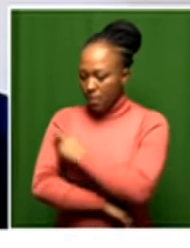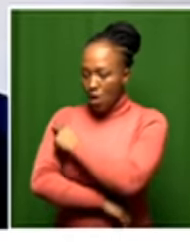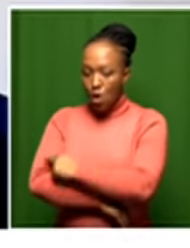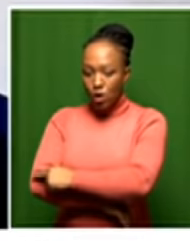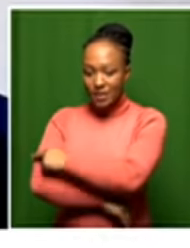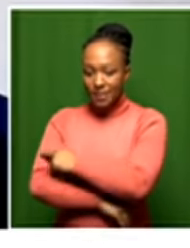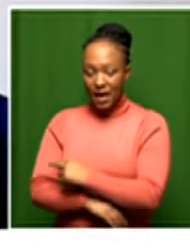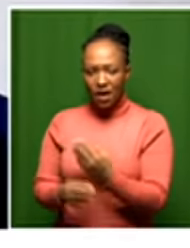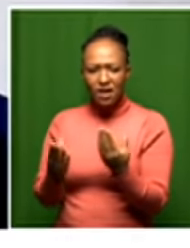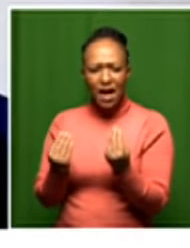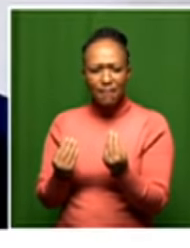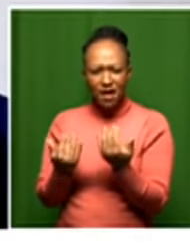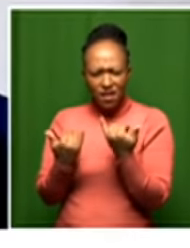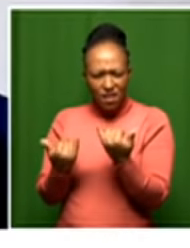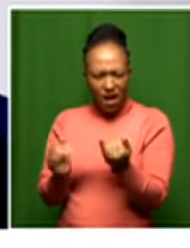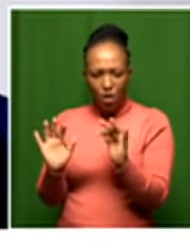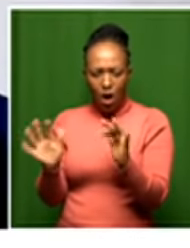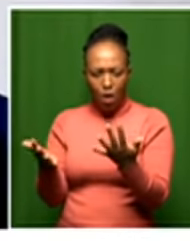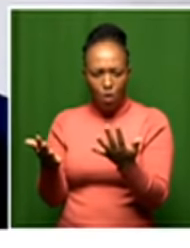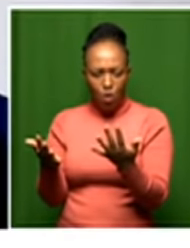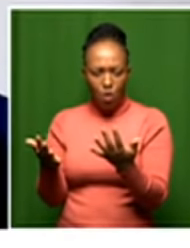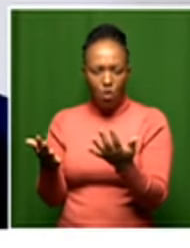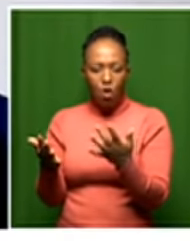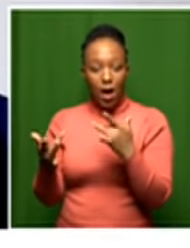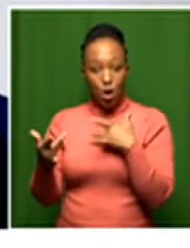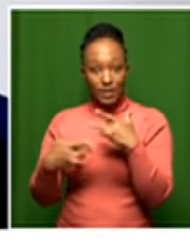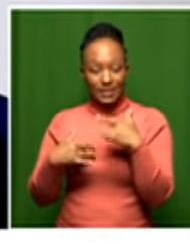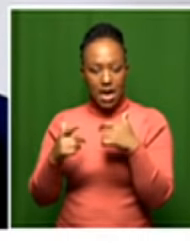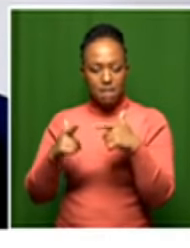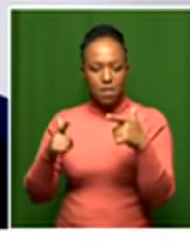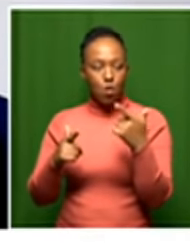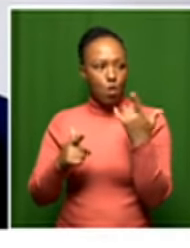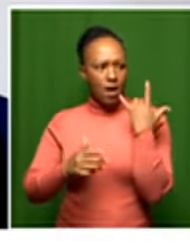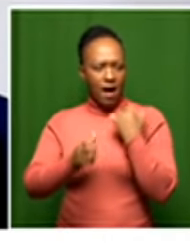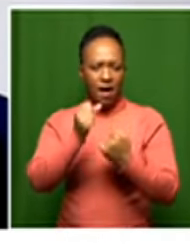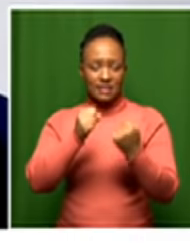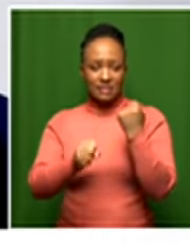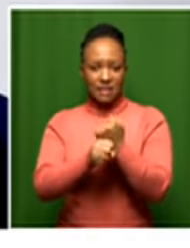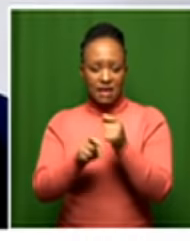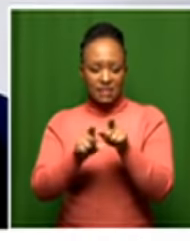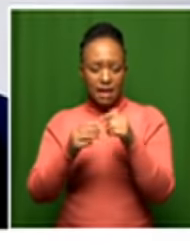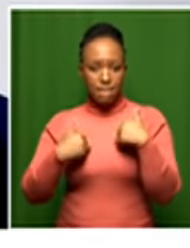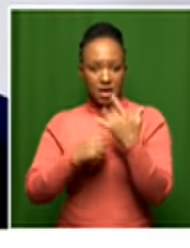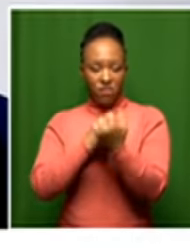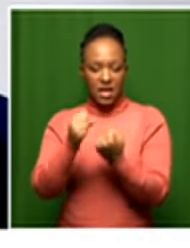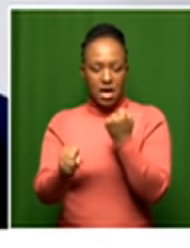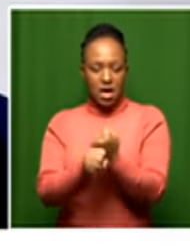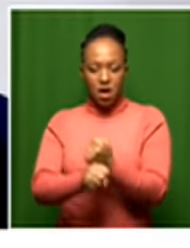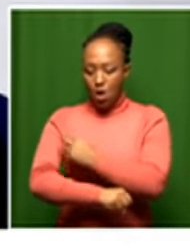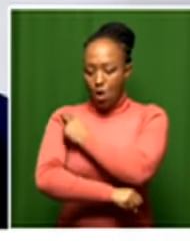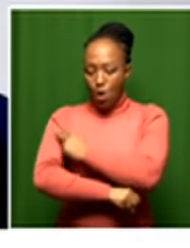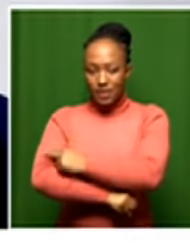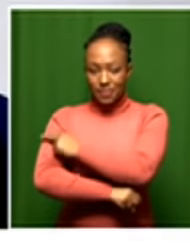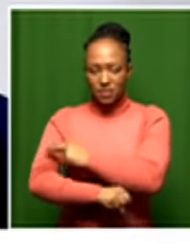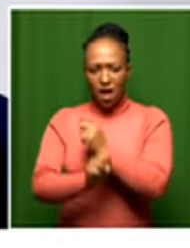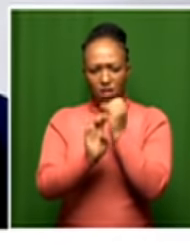Because that's always the major concern, is that we saw towards the end of last year, the beginning of this year, that hospitals were filling